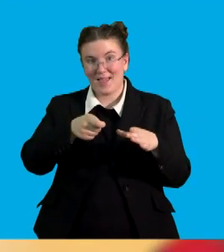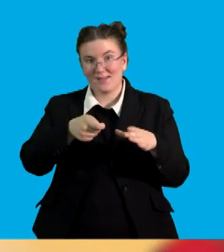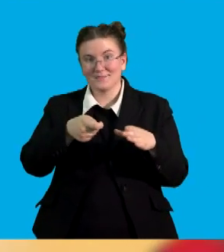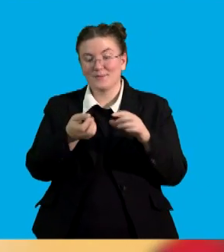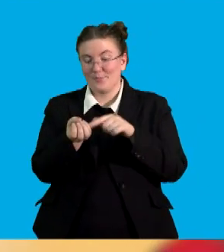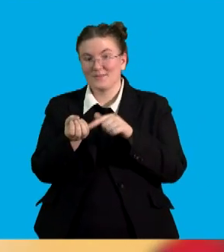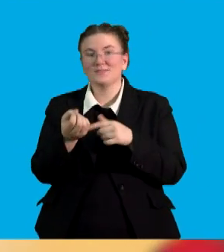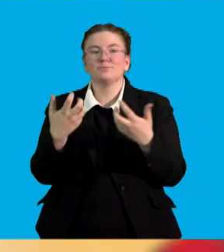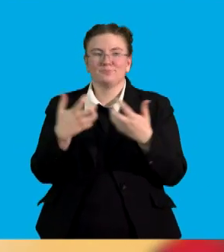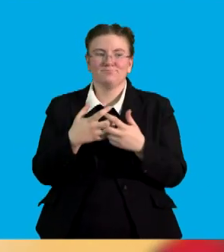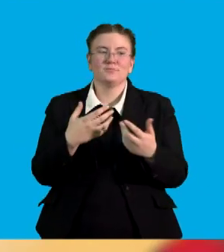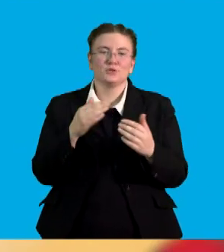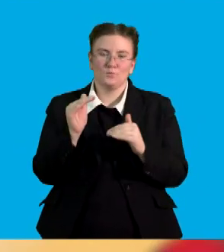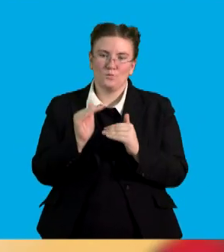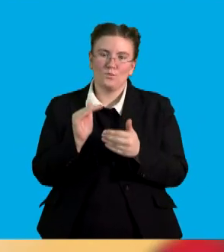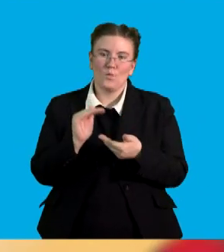in the smaller container.